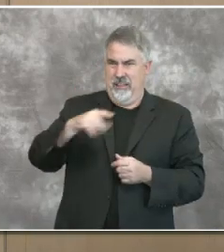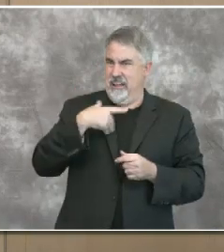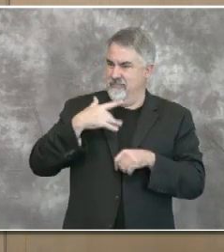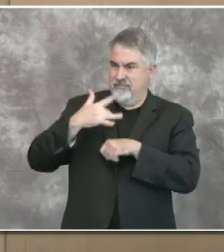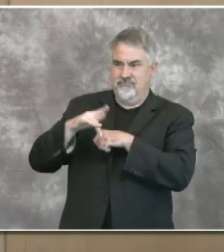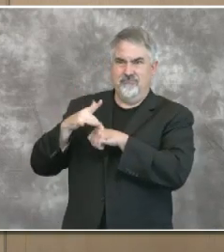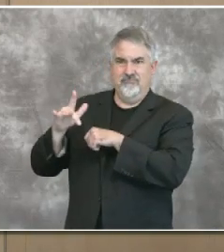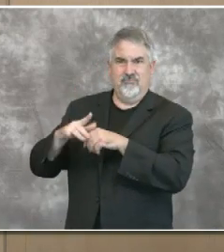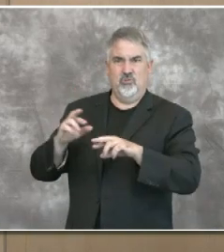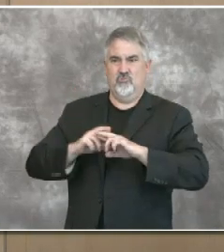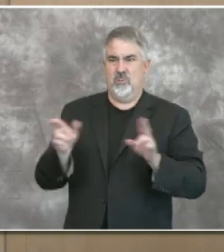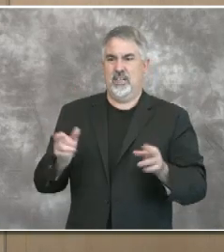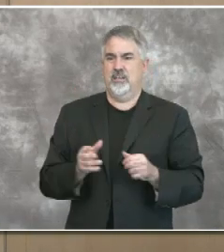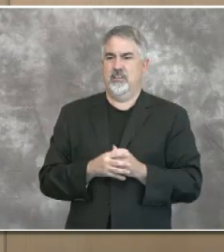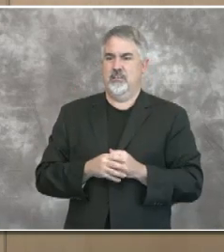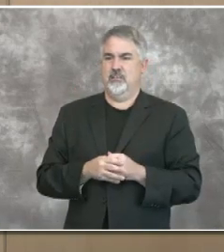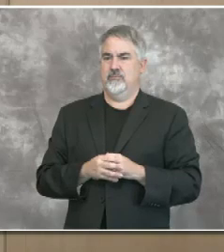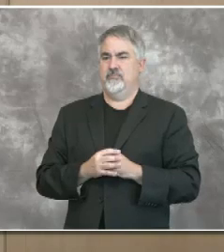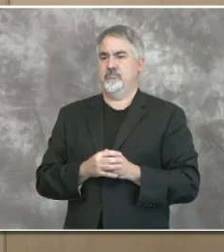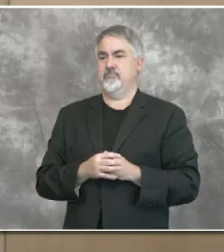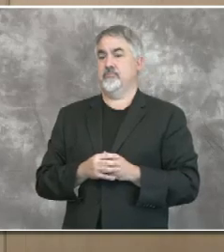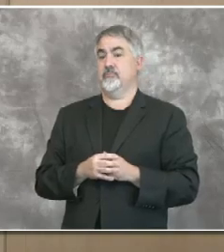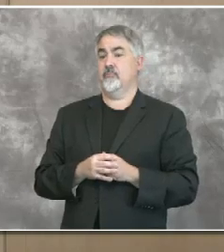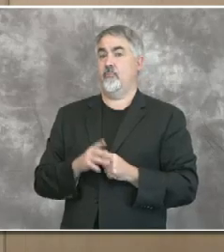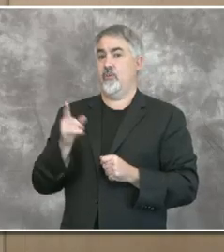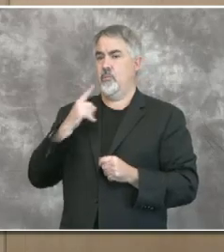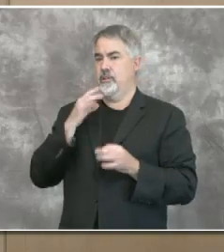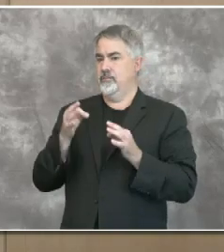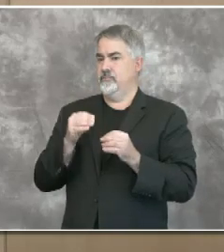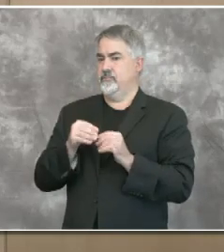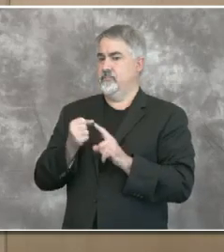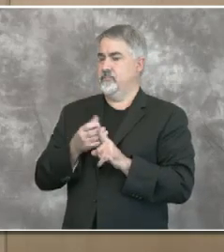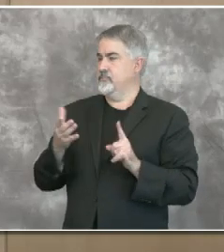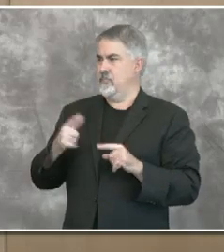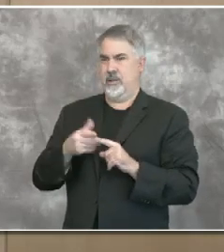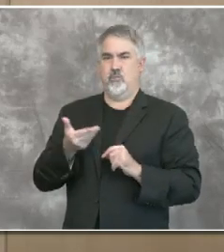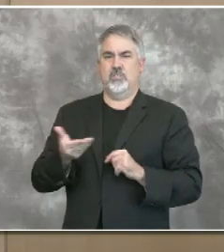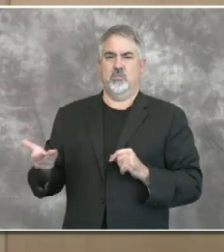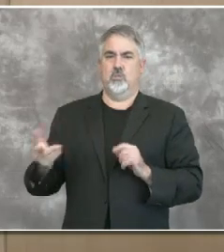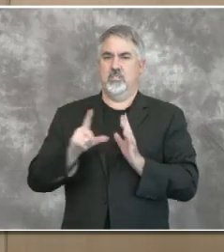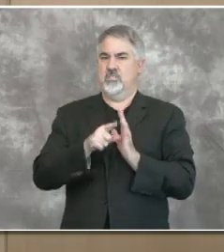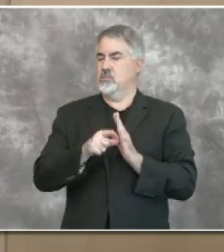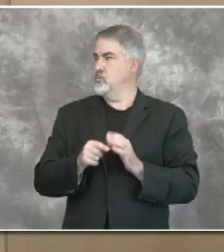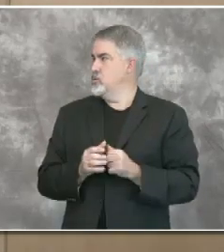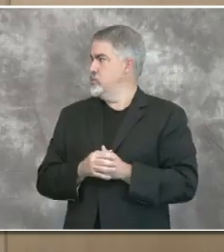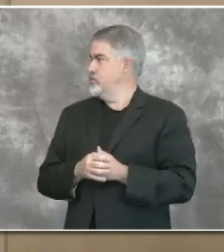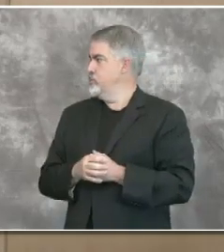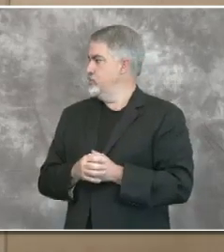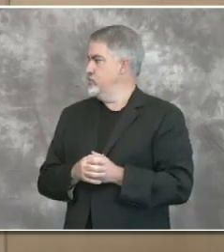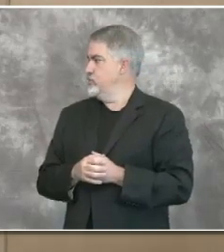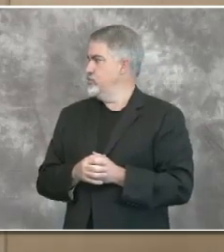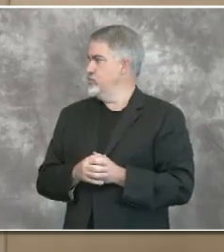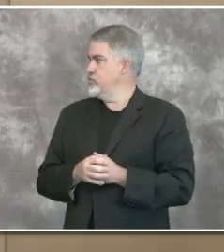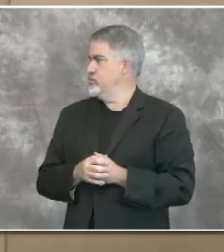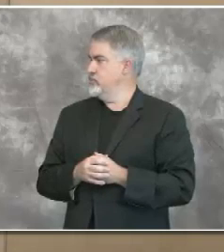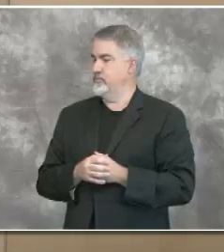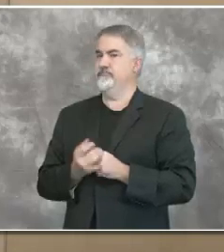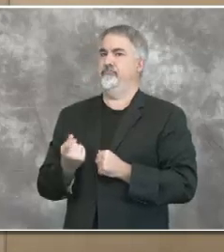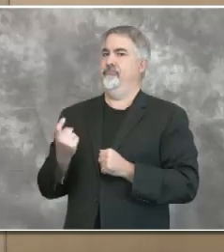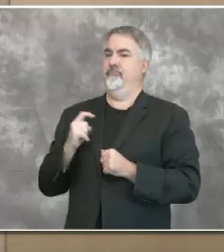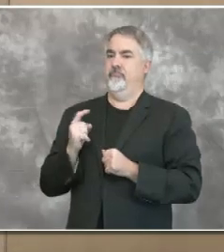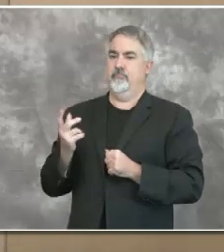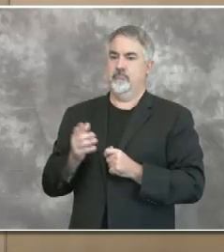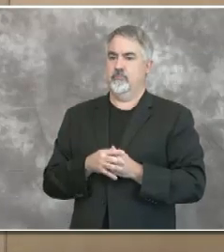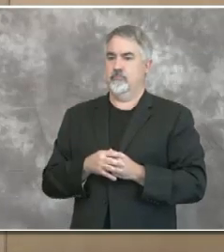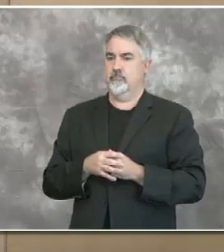talk additionally about those resources that are available. I will ask though, Dr. Wooten,